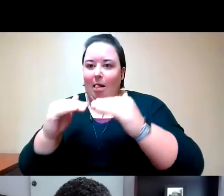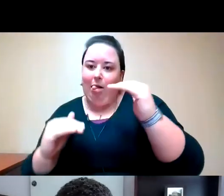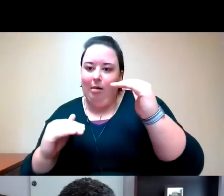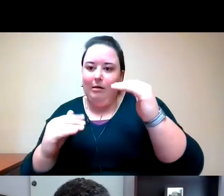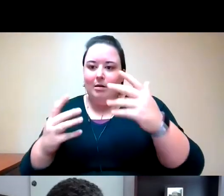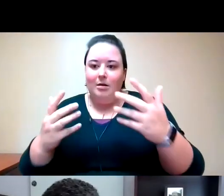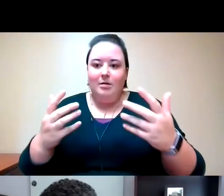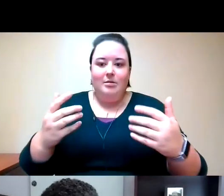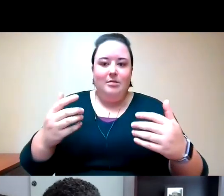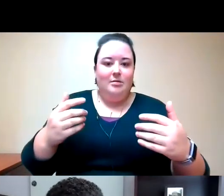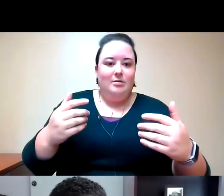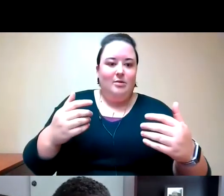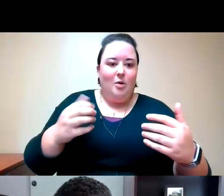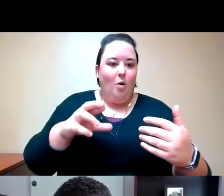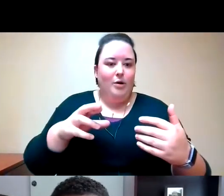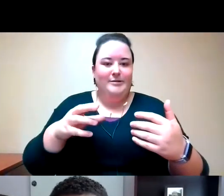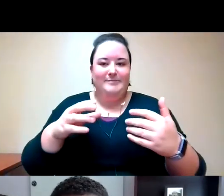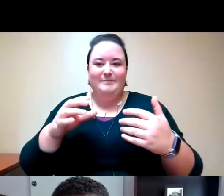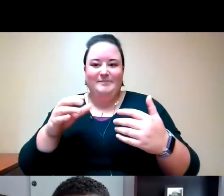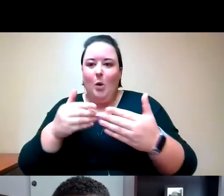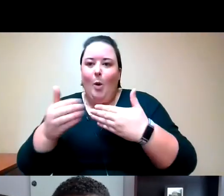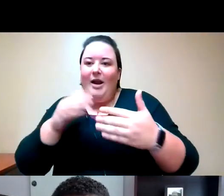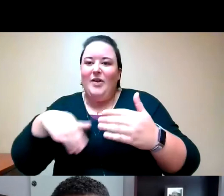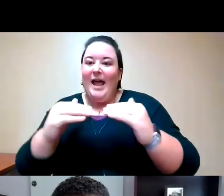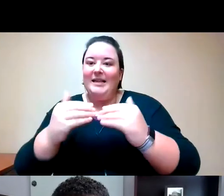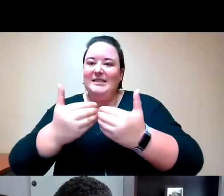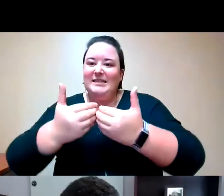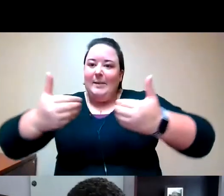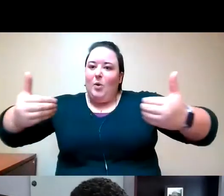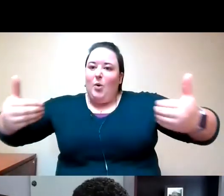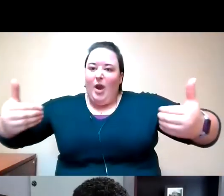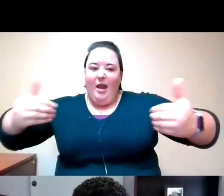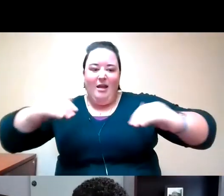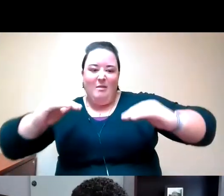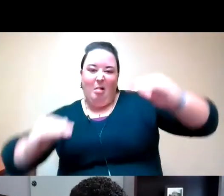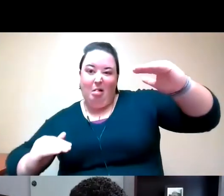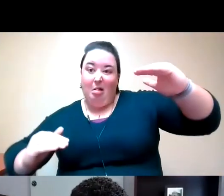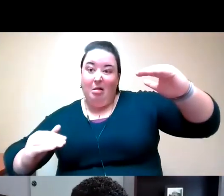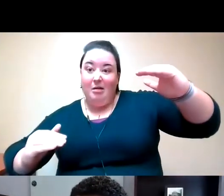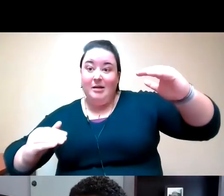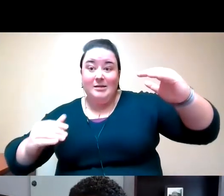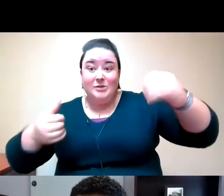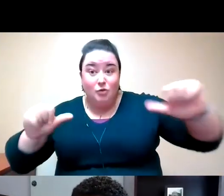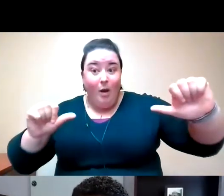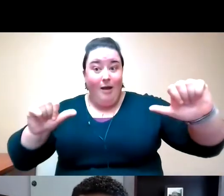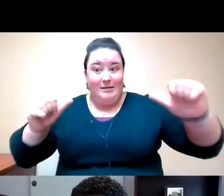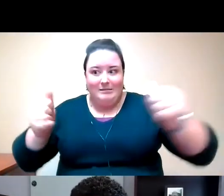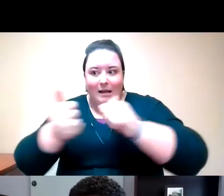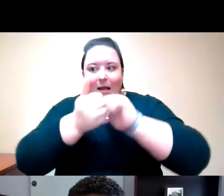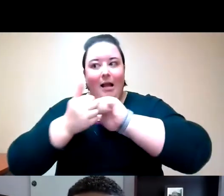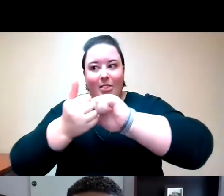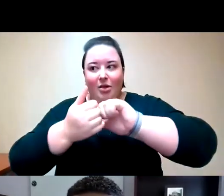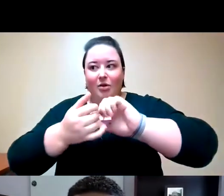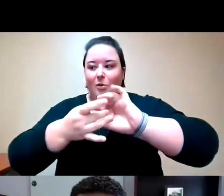think too often we separate the marginalized groups and don't recognize that we can all work together to then make sure that we're having